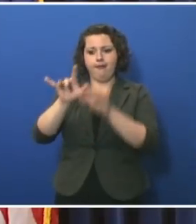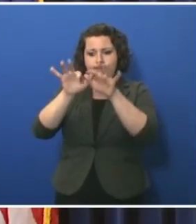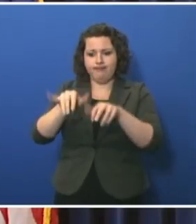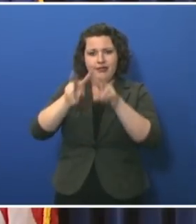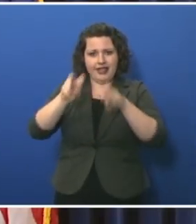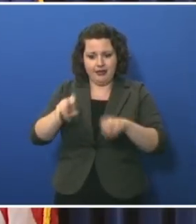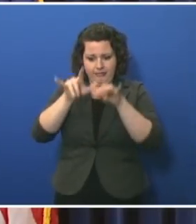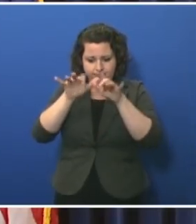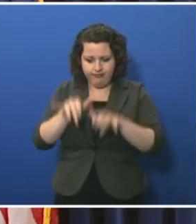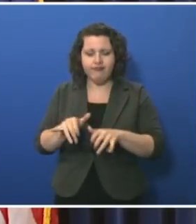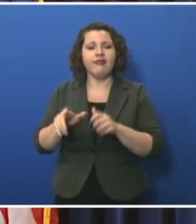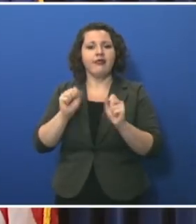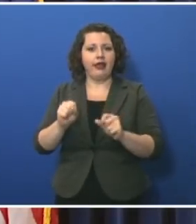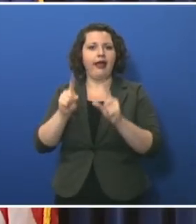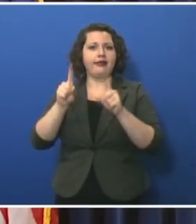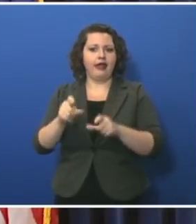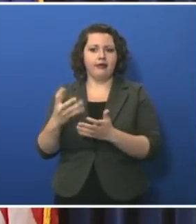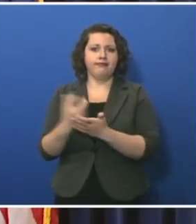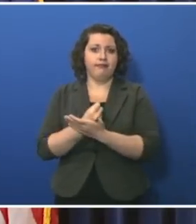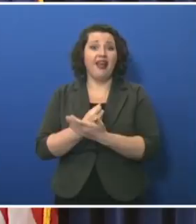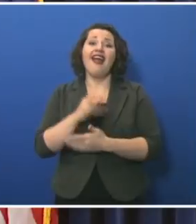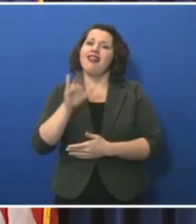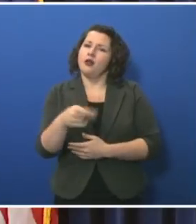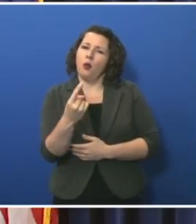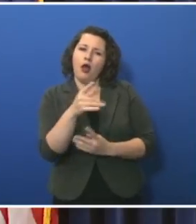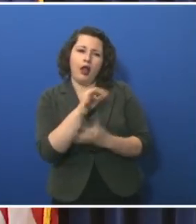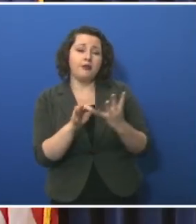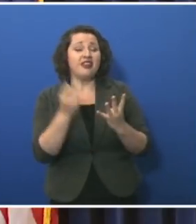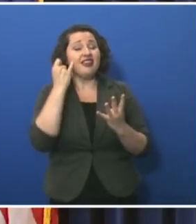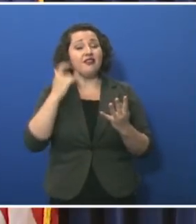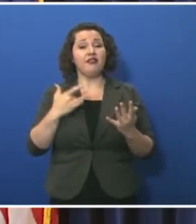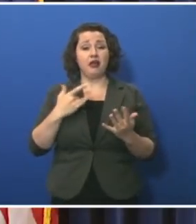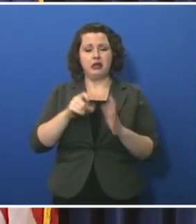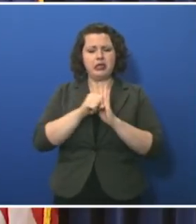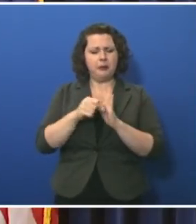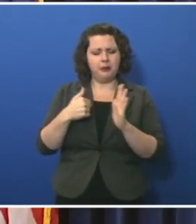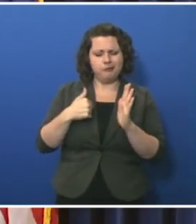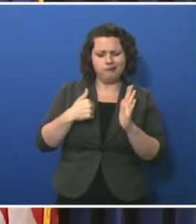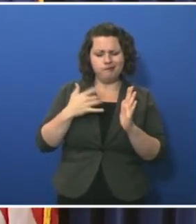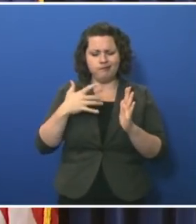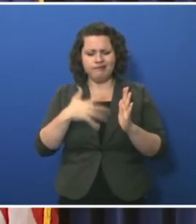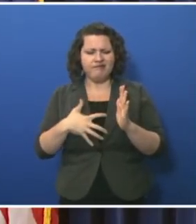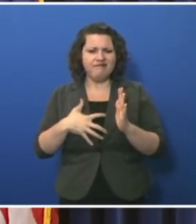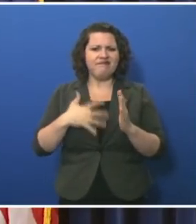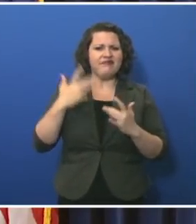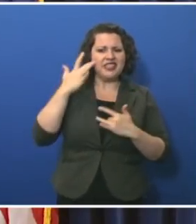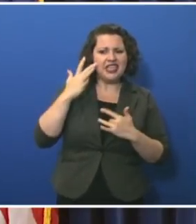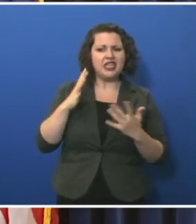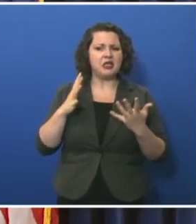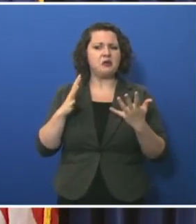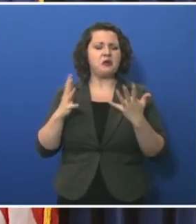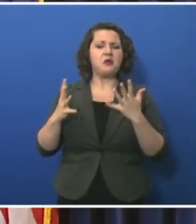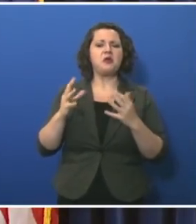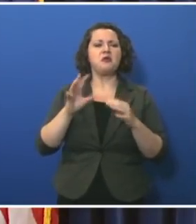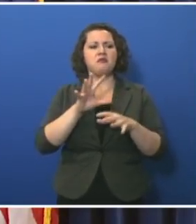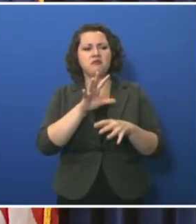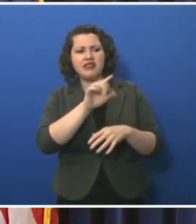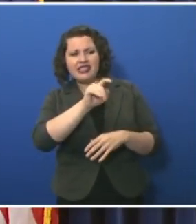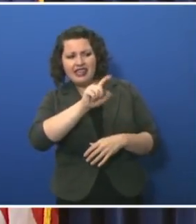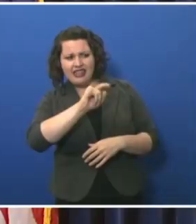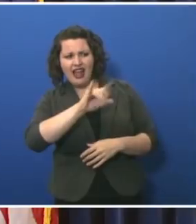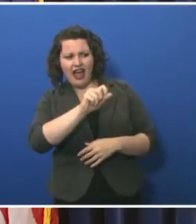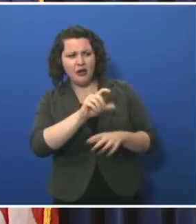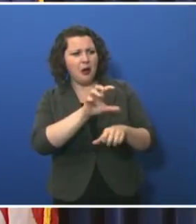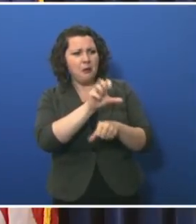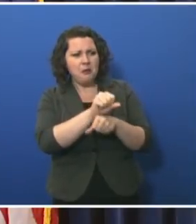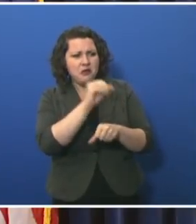And remember, that is one option. If you are feeling any symptoms and you're having trouble scheduling, be sure and call your physician. So this is one option